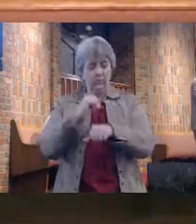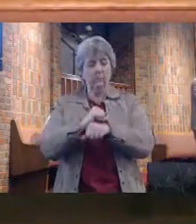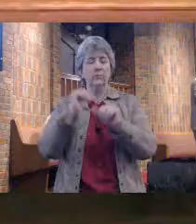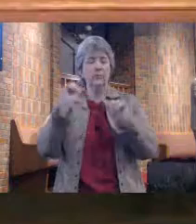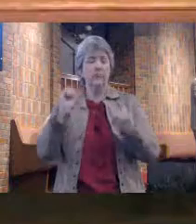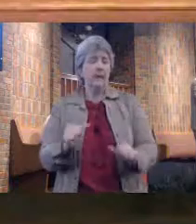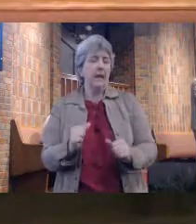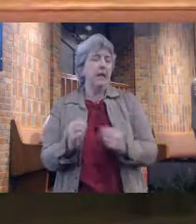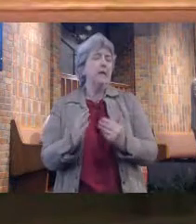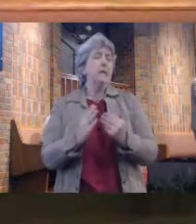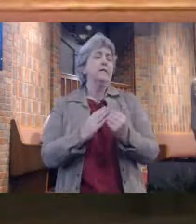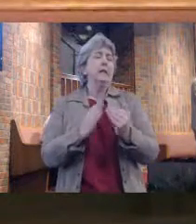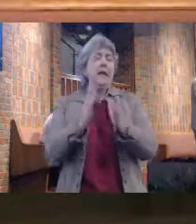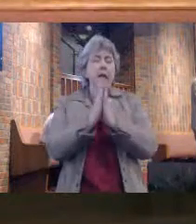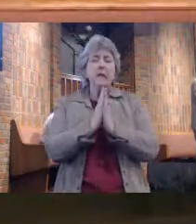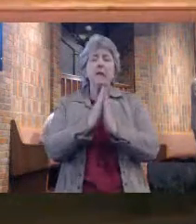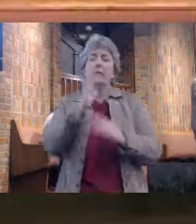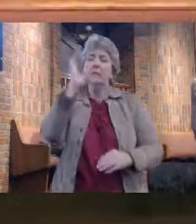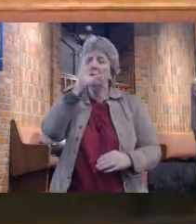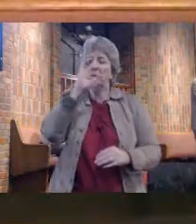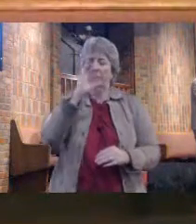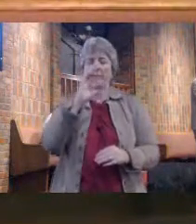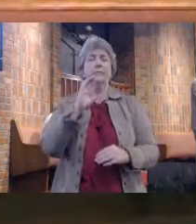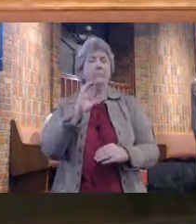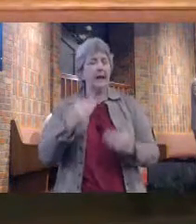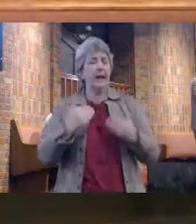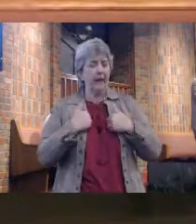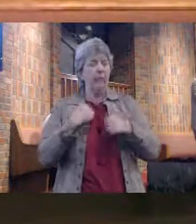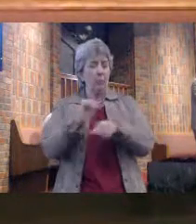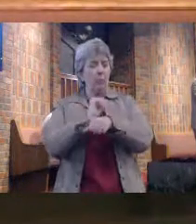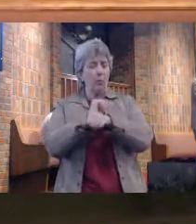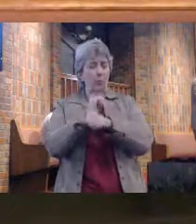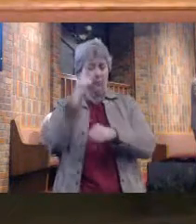ask or seek, and we can put you to work.